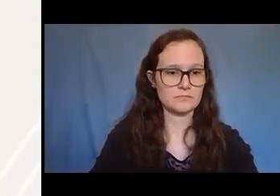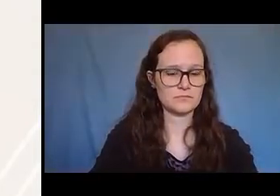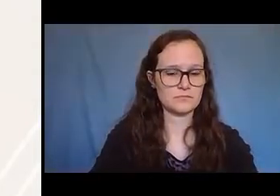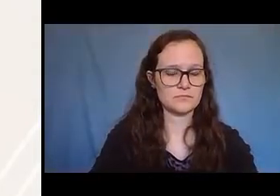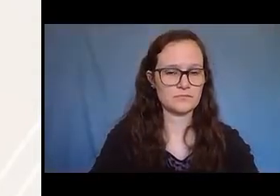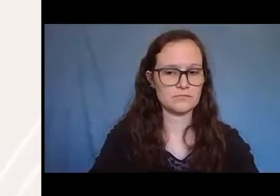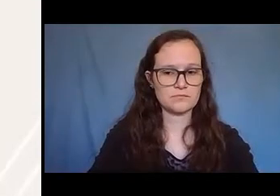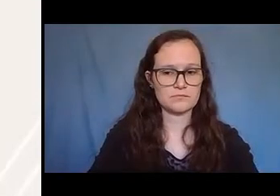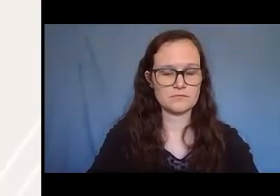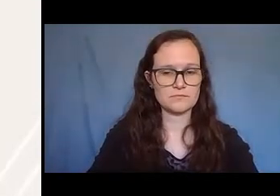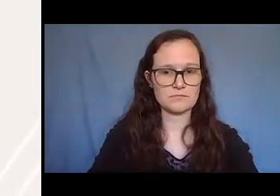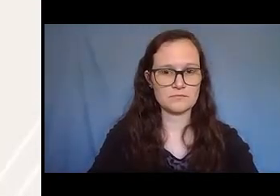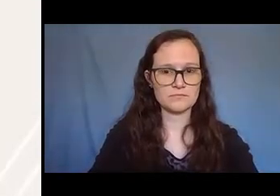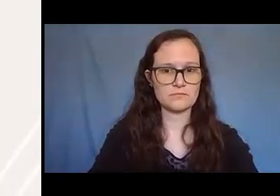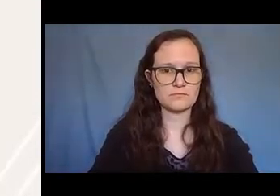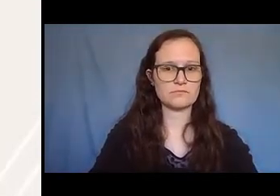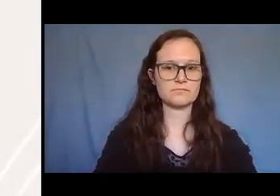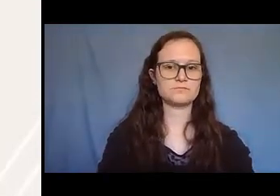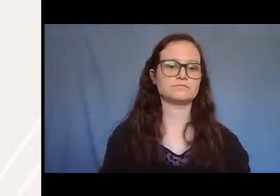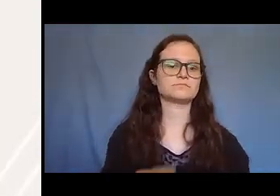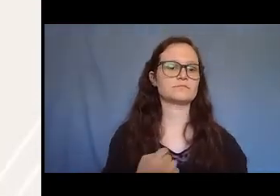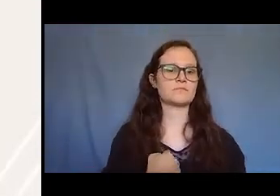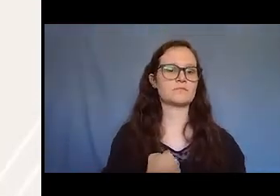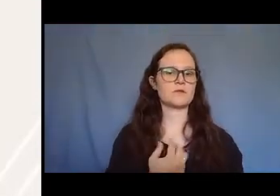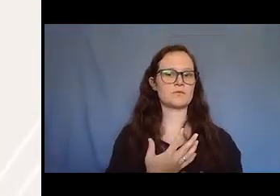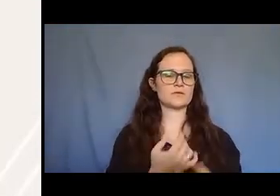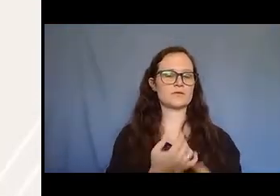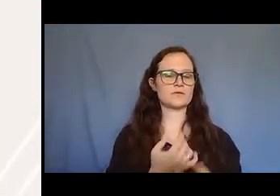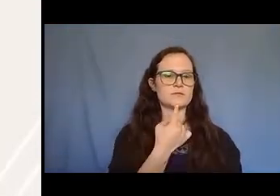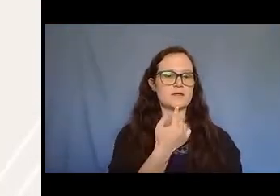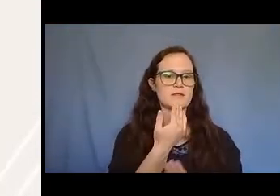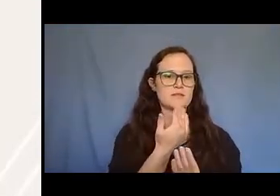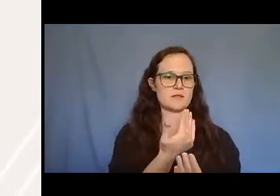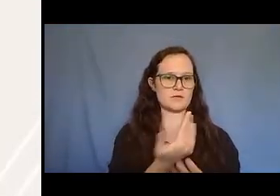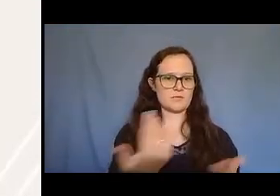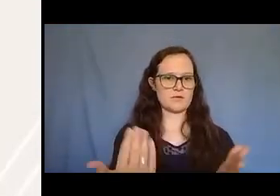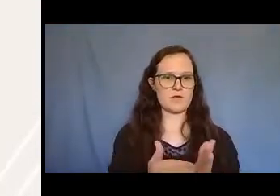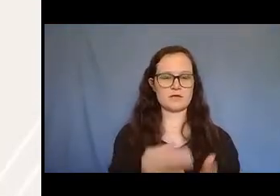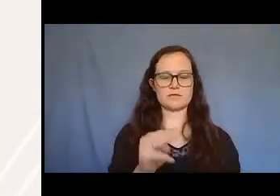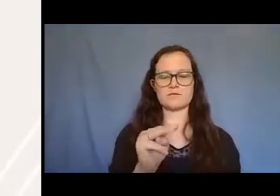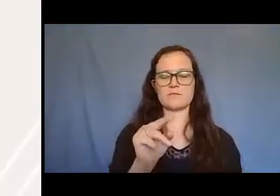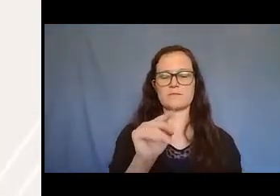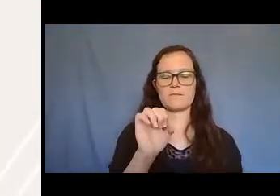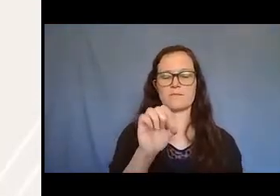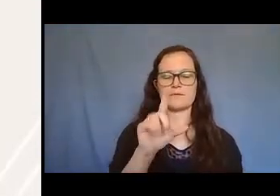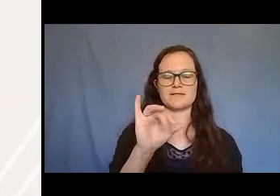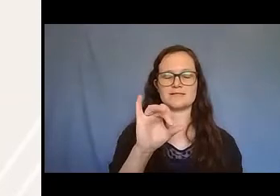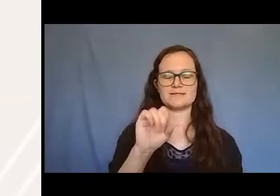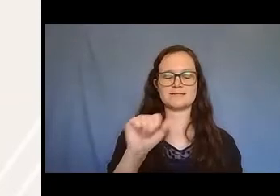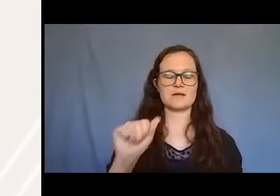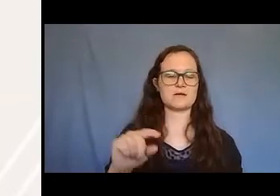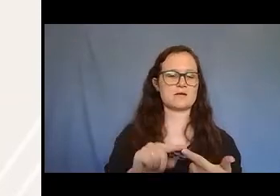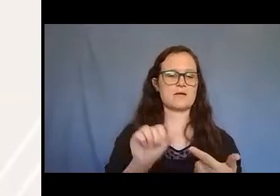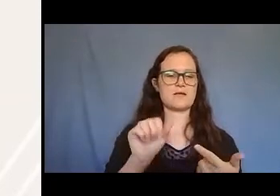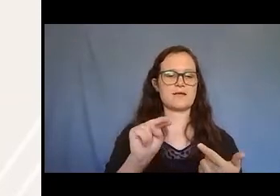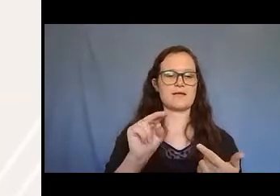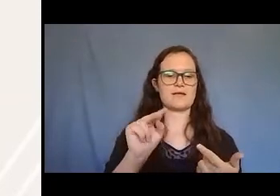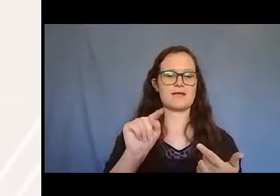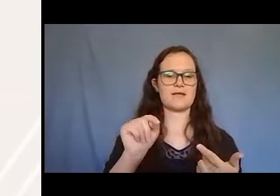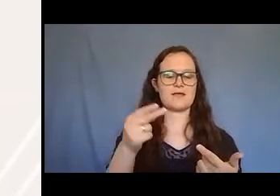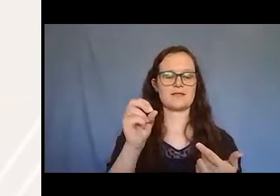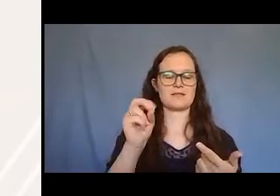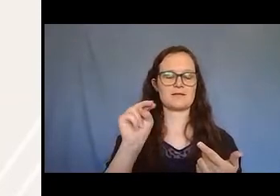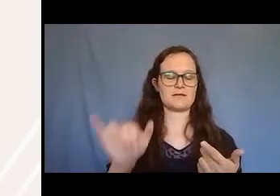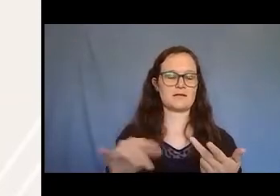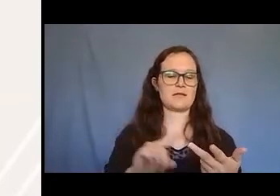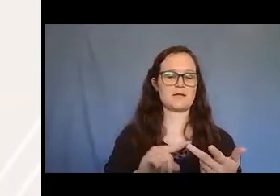I'd like to say thank you once again to Melissa, Andy, Anthony, and Brandon